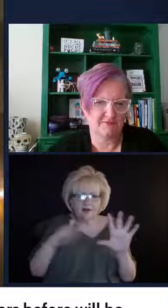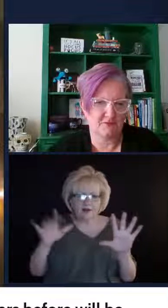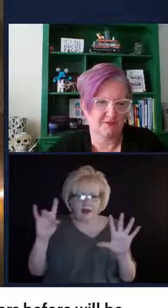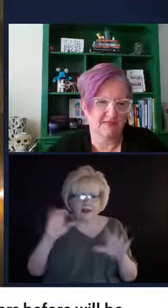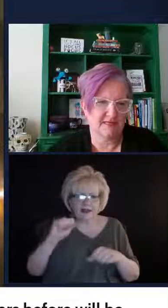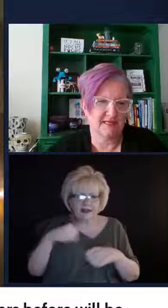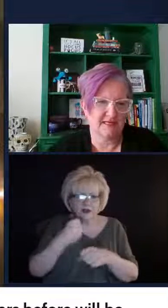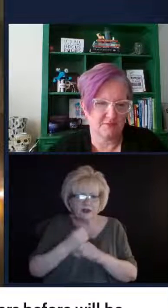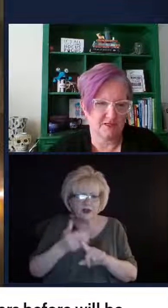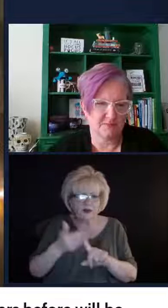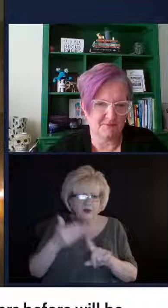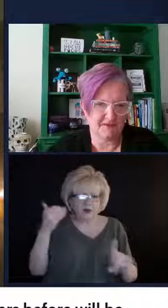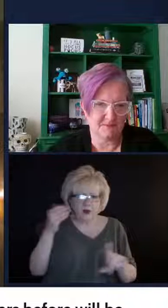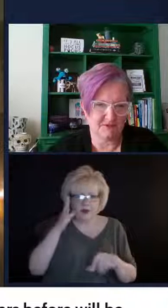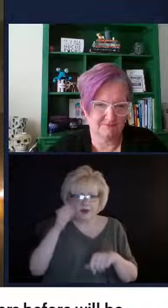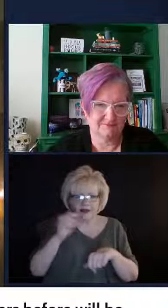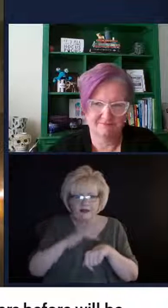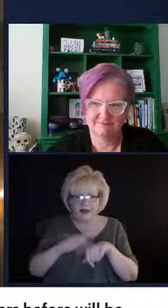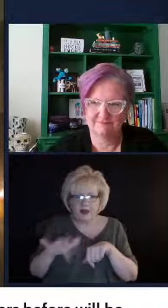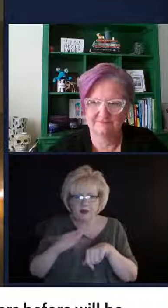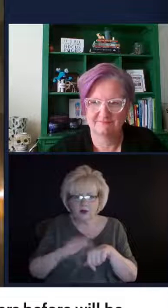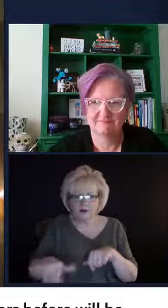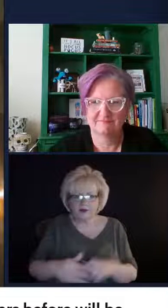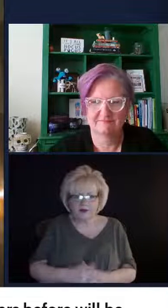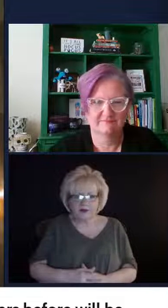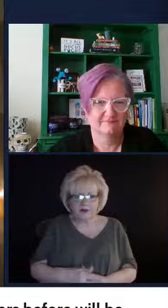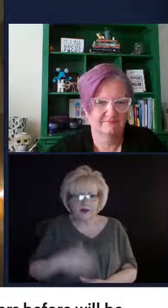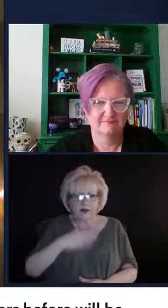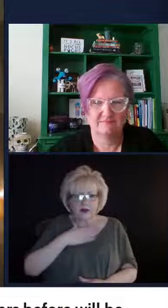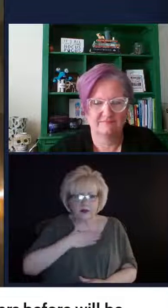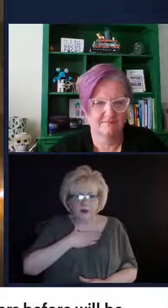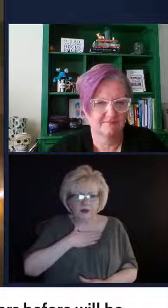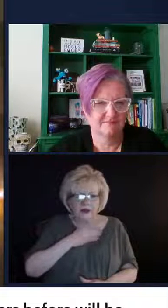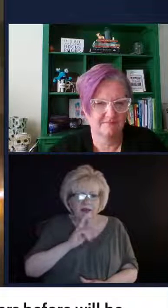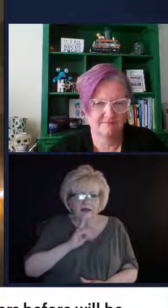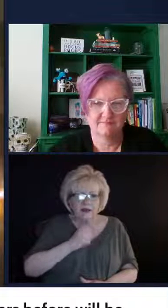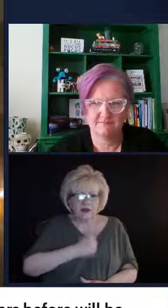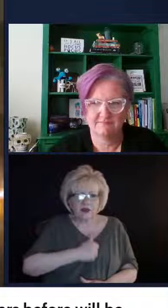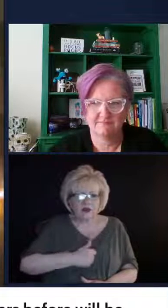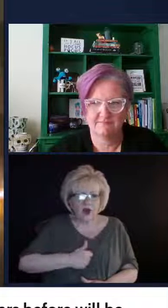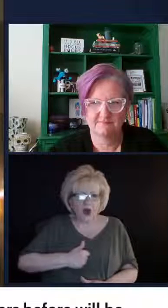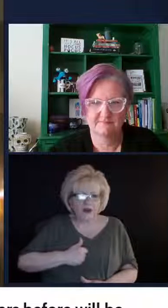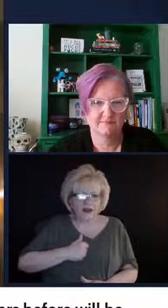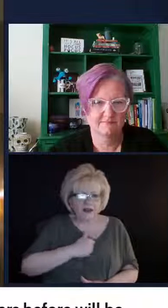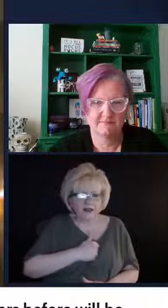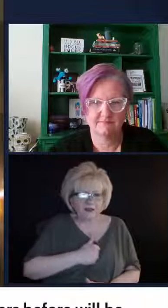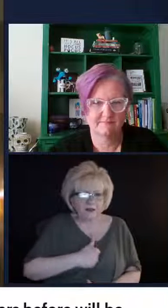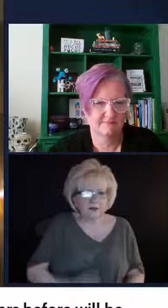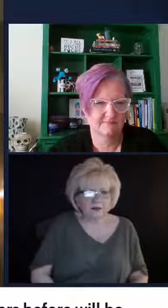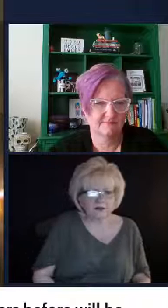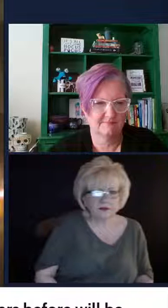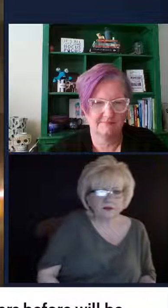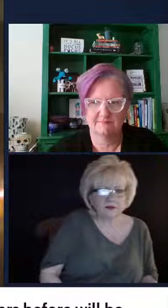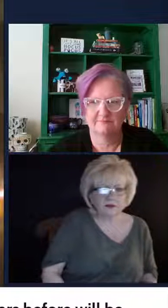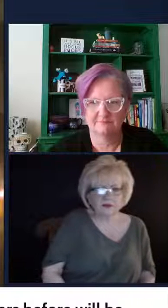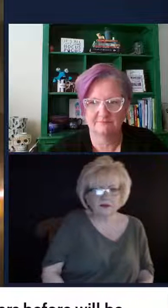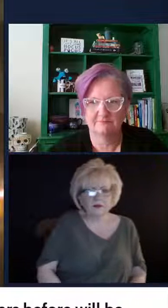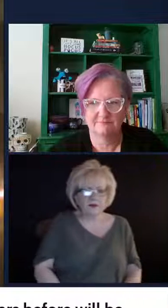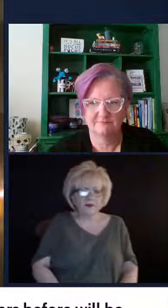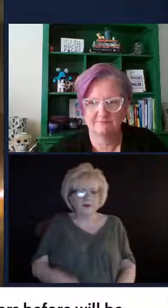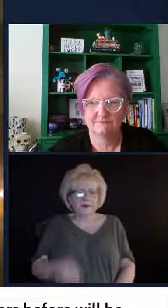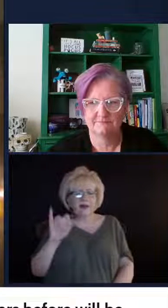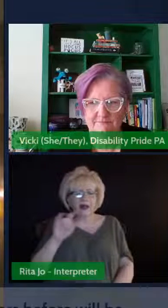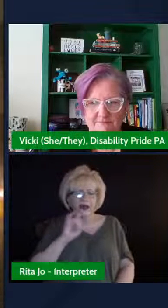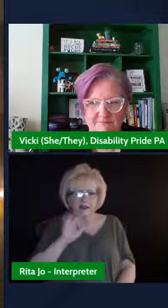years before anything would come available. Oh my goodness, I am so sorry. That's awful.